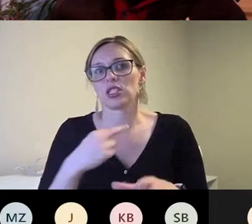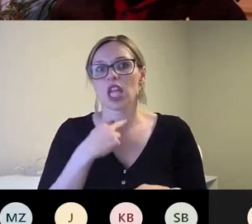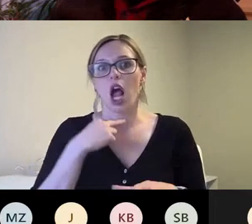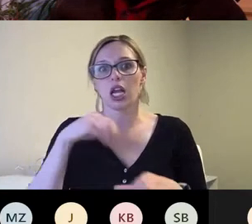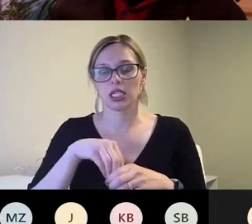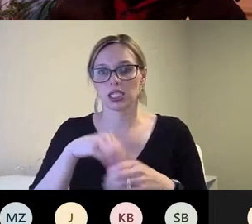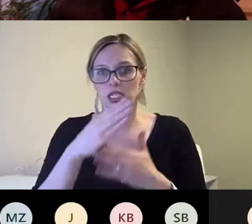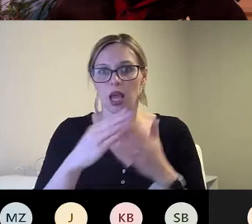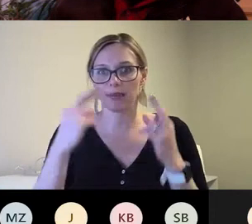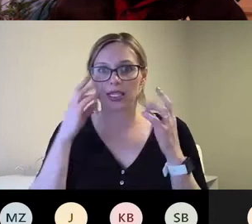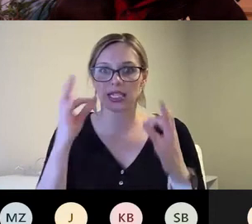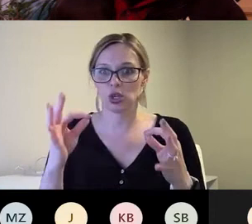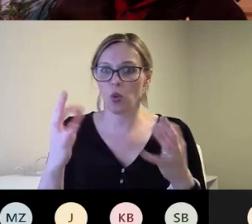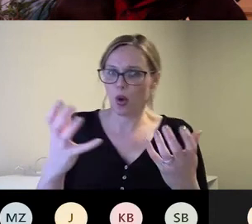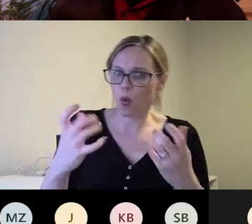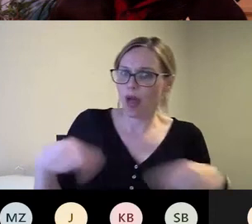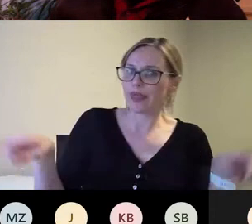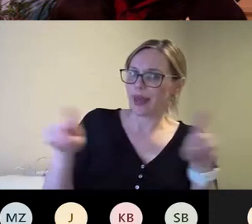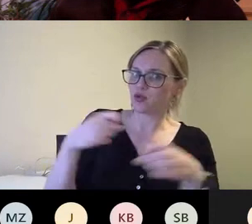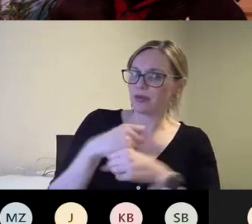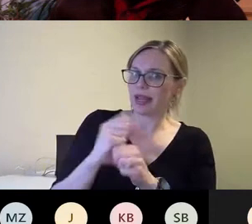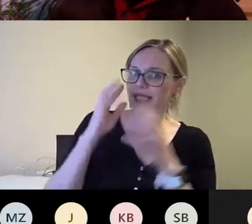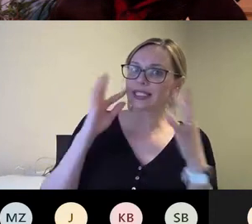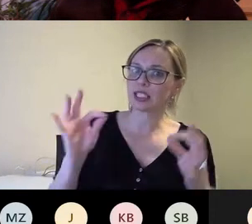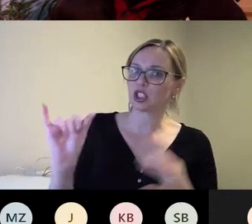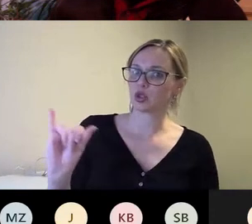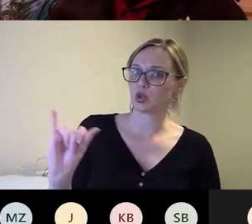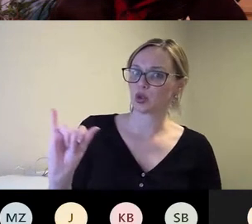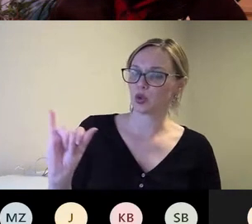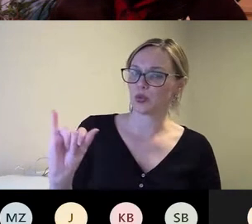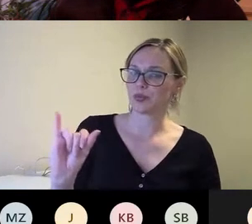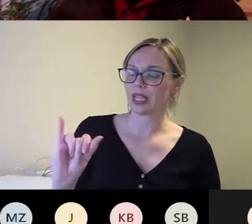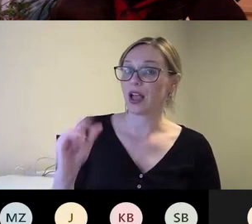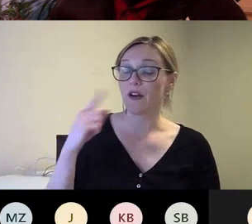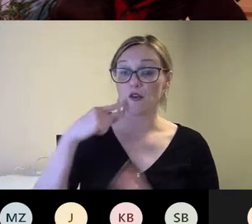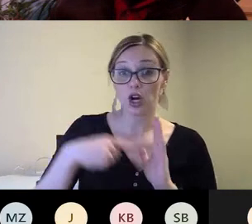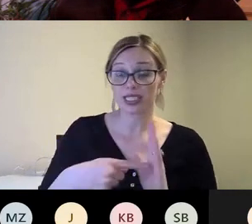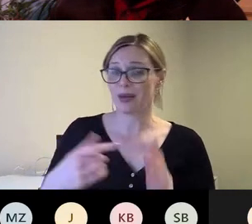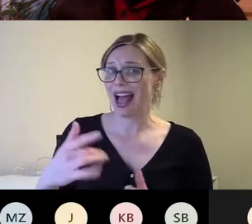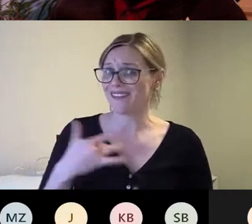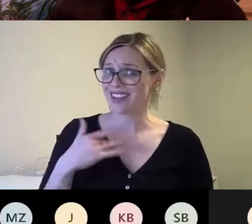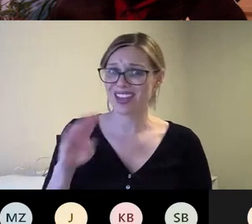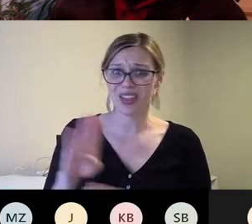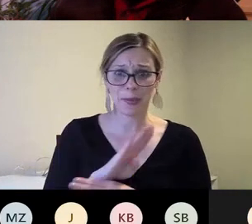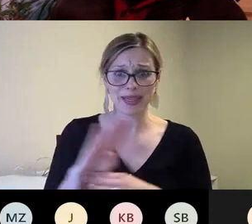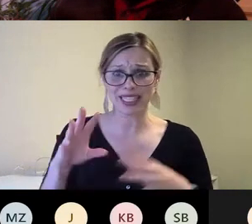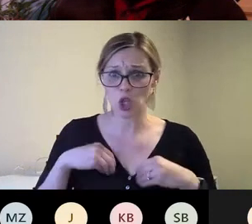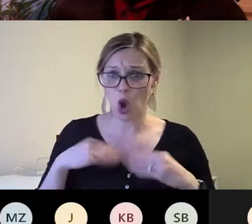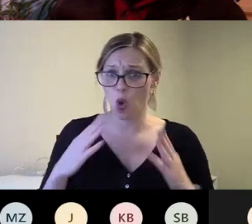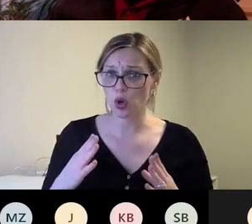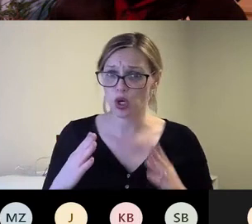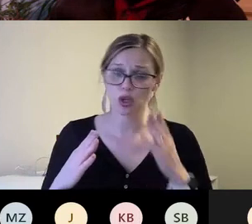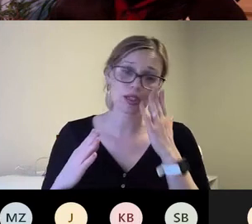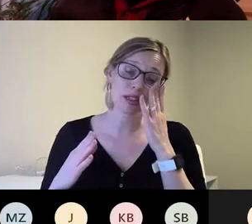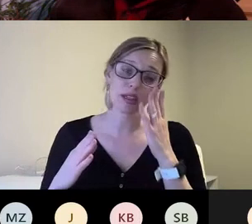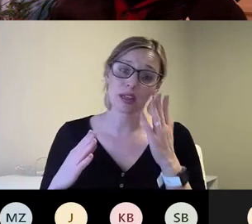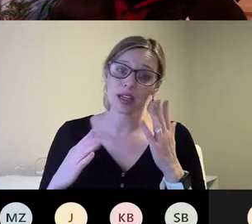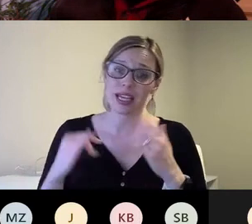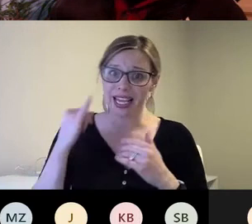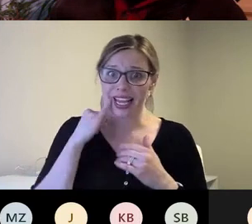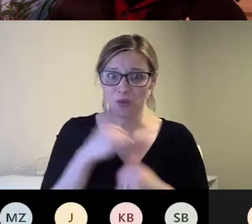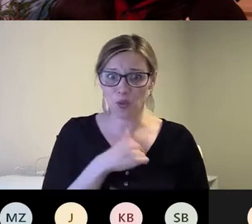make decisions. Because I feel like the business owners and the friends group, if this is the route